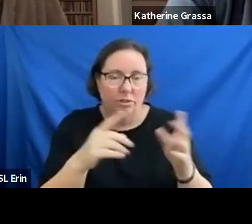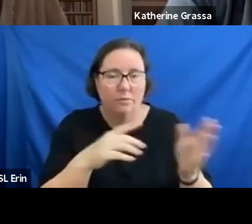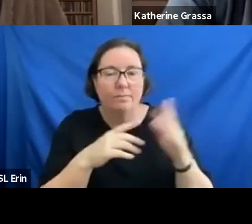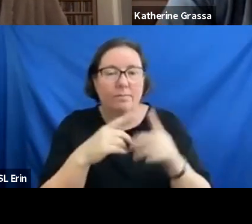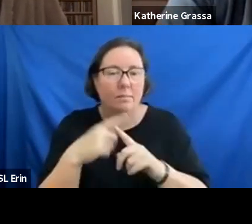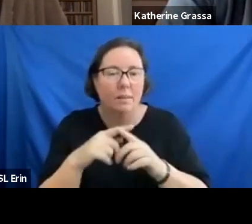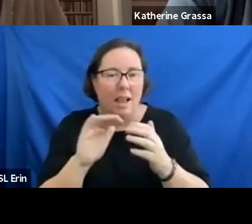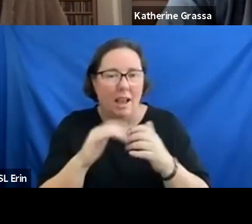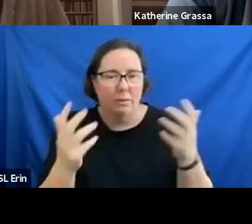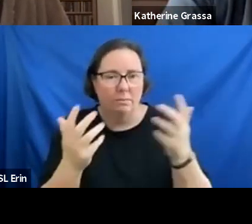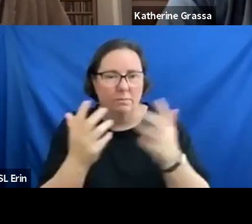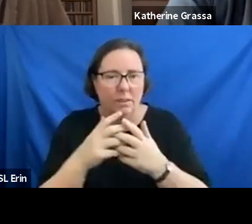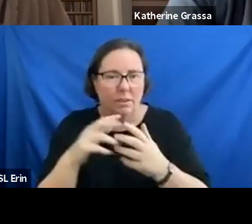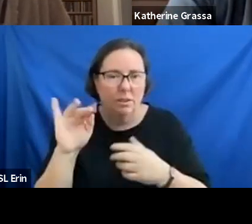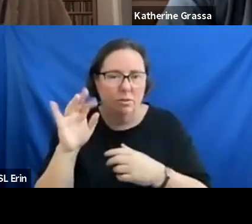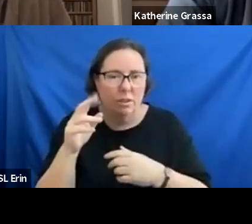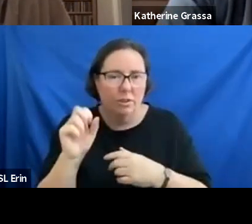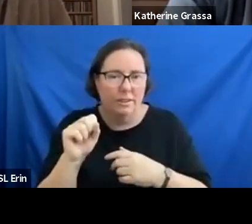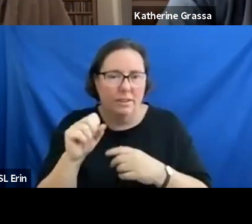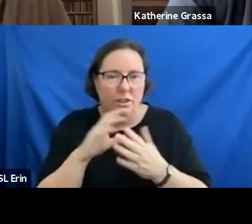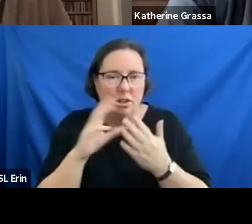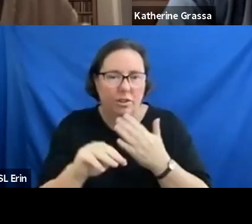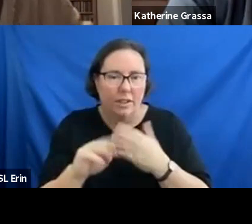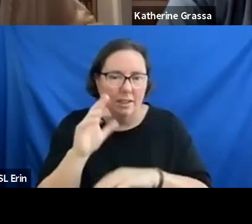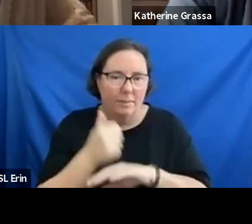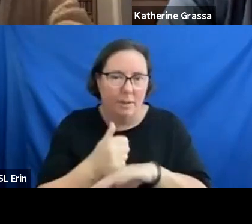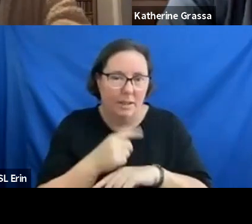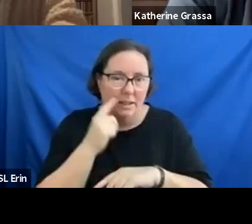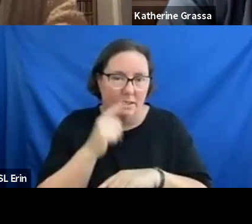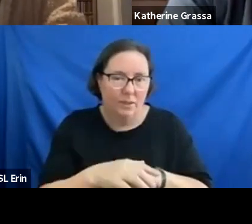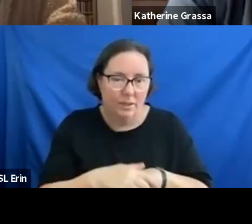would this square with the rigorous curriculum that is in place?